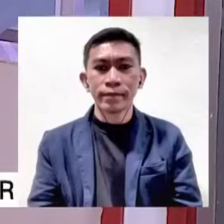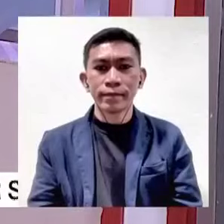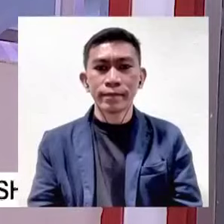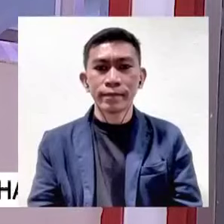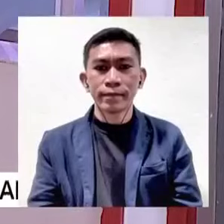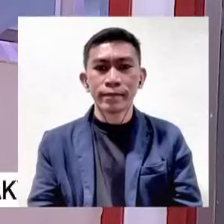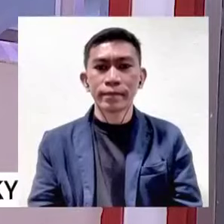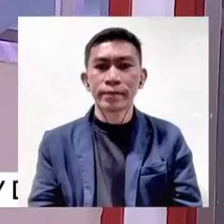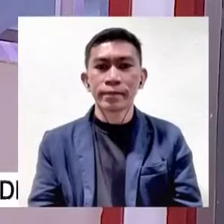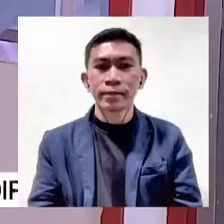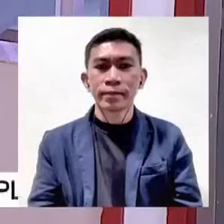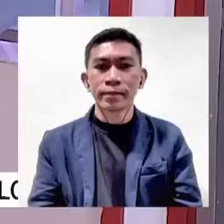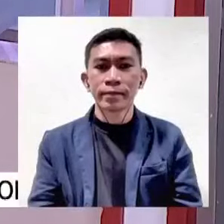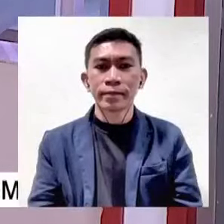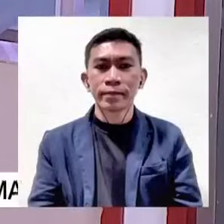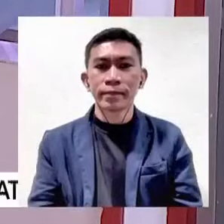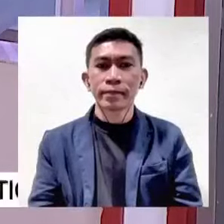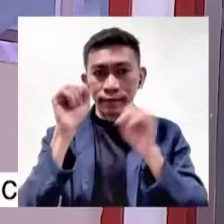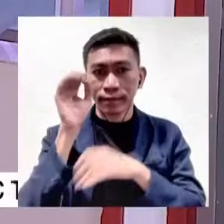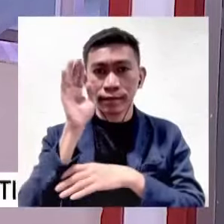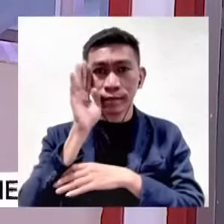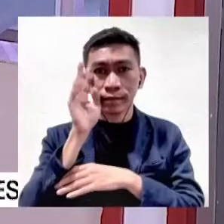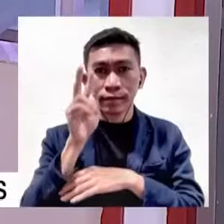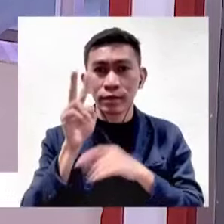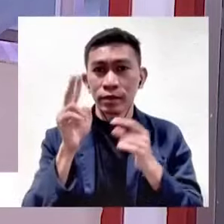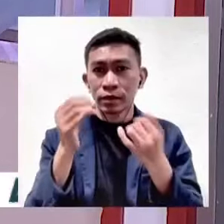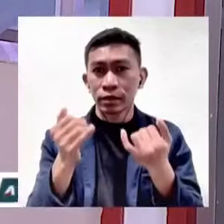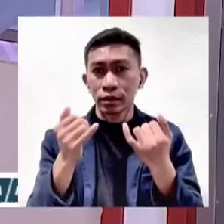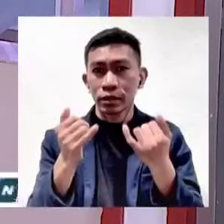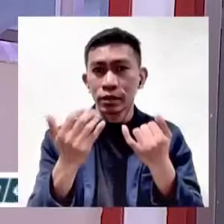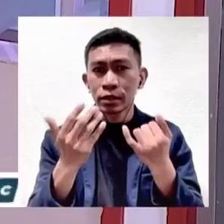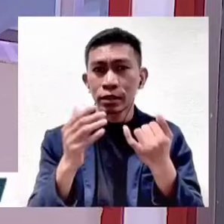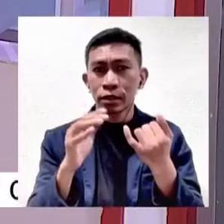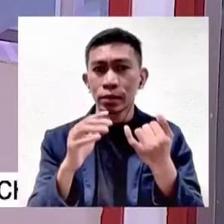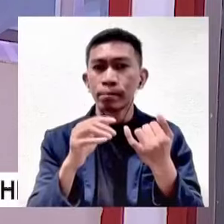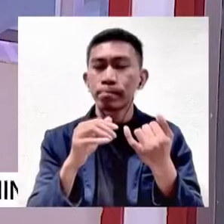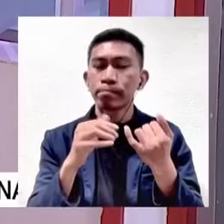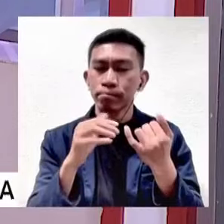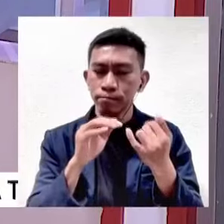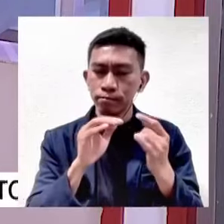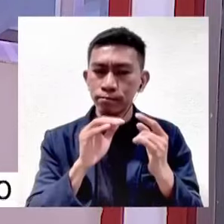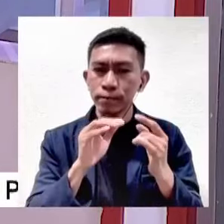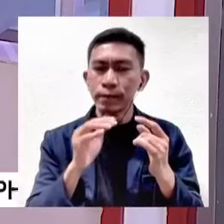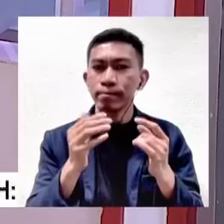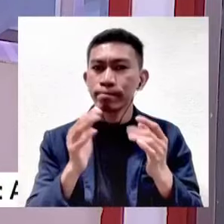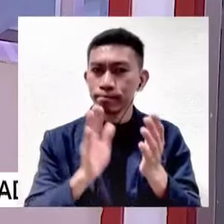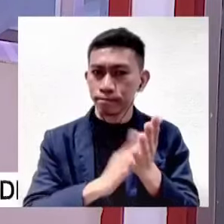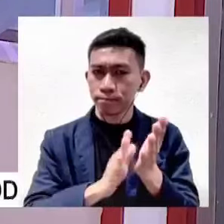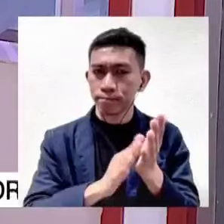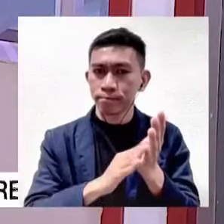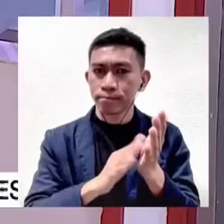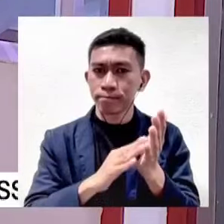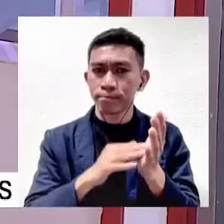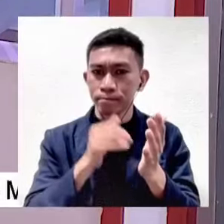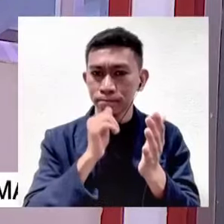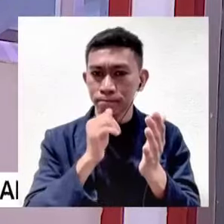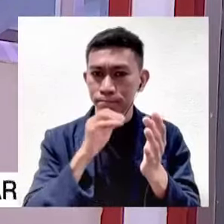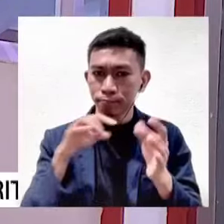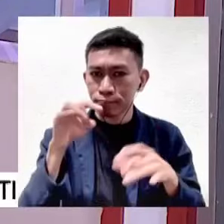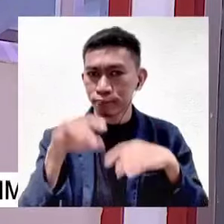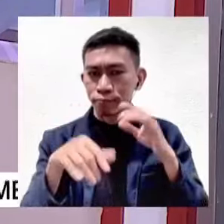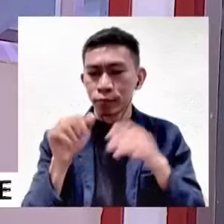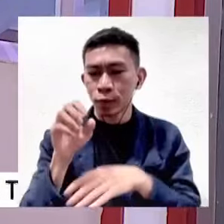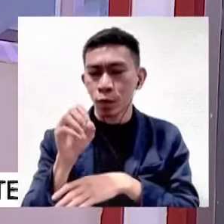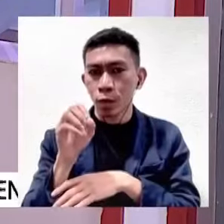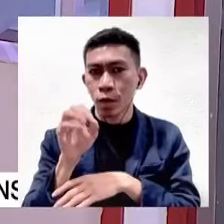Well, President Ferdinand Marcos Jr. lauds the sacrifices and economic contributions of overseas Filipino workers as he leads the celebration